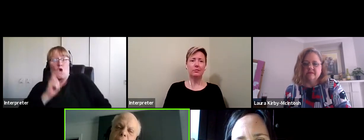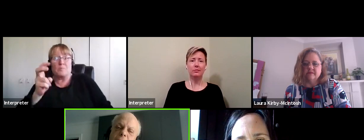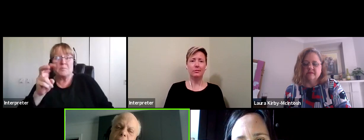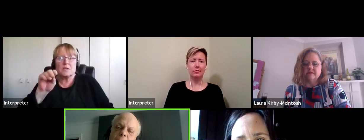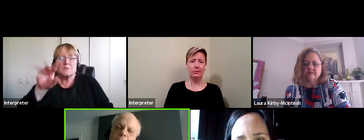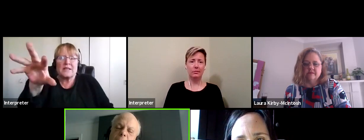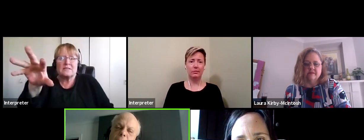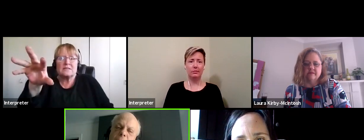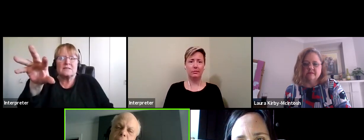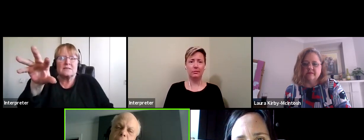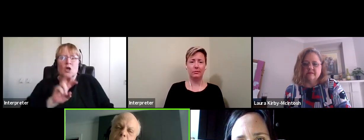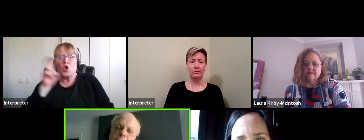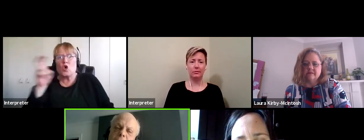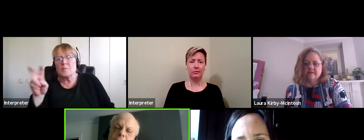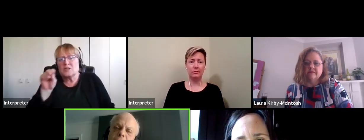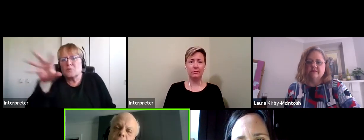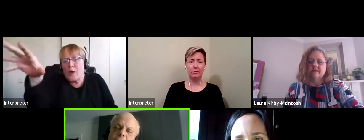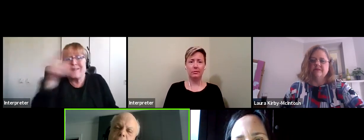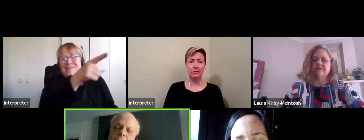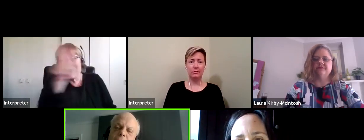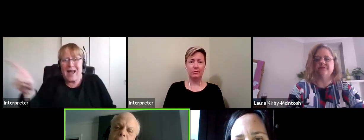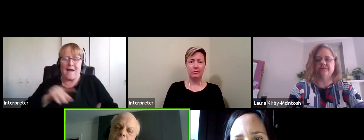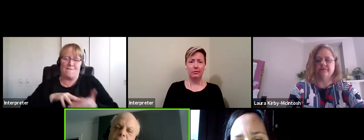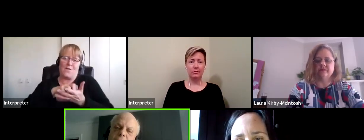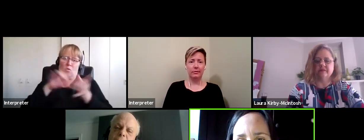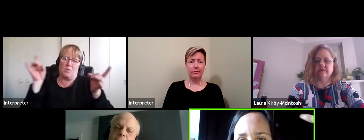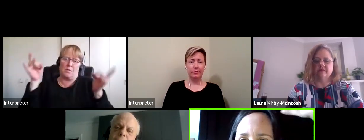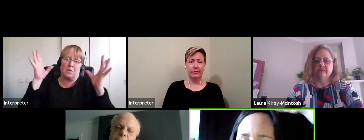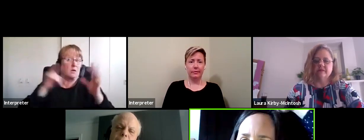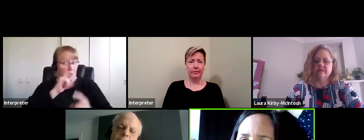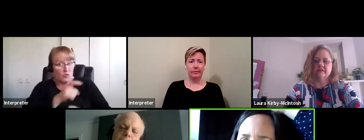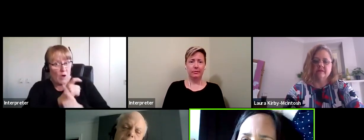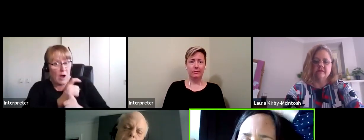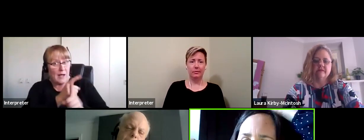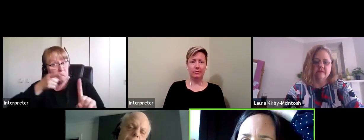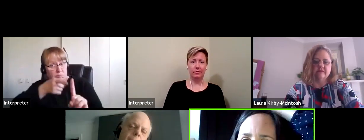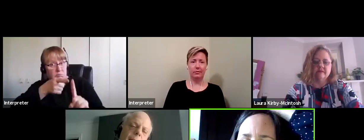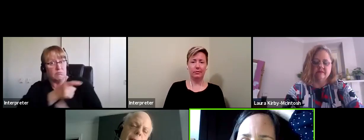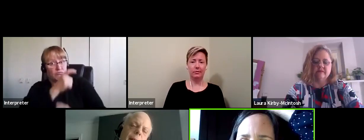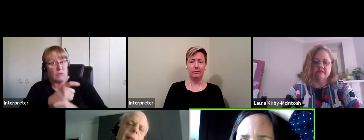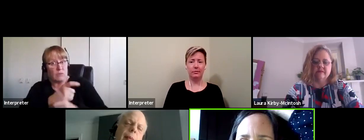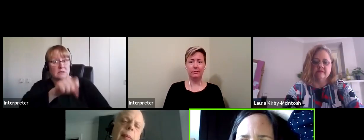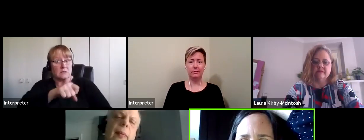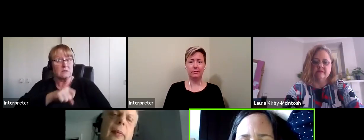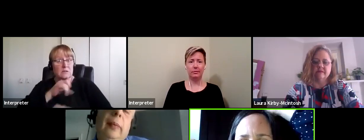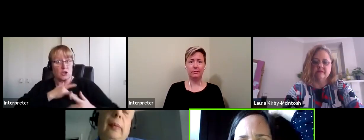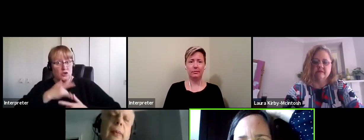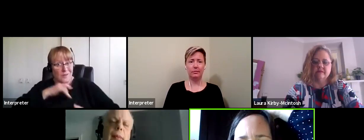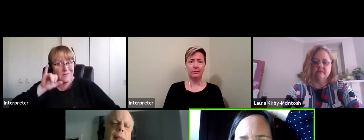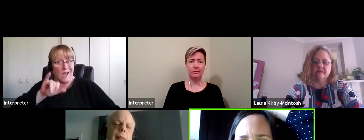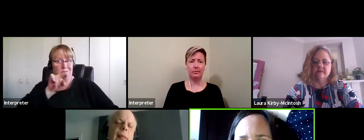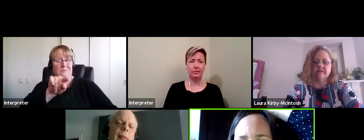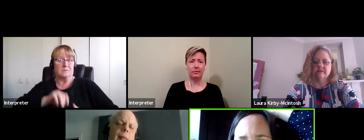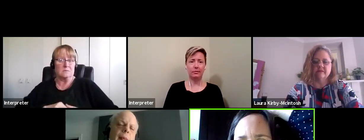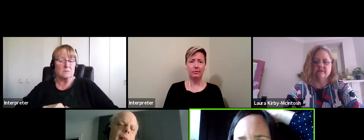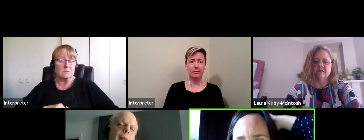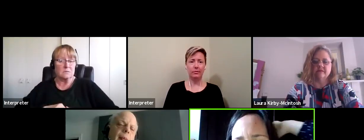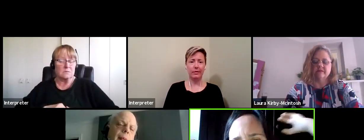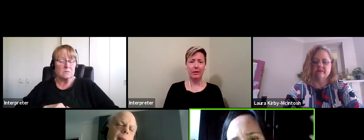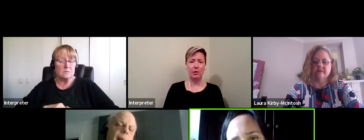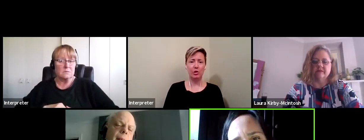with are among the more vulnerable to getting the Precisely, disease. David. Yeah, that's precisely the concern that we have. You know, when we've been